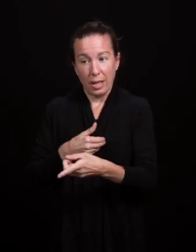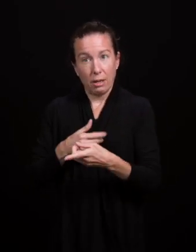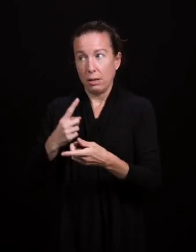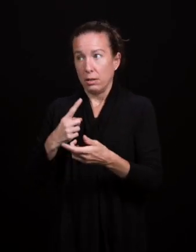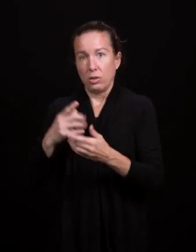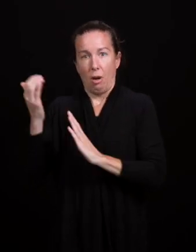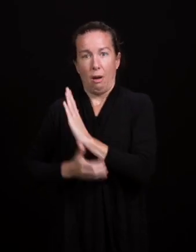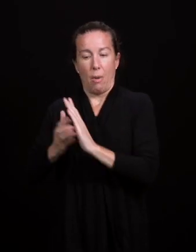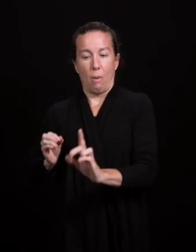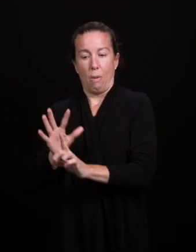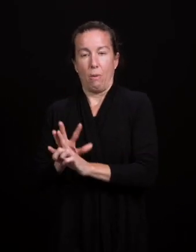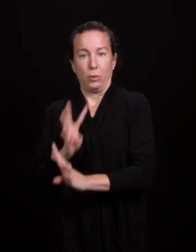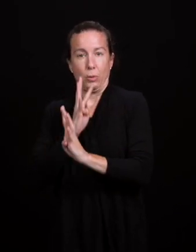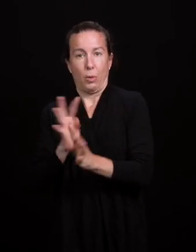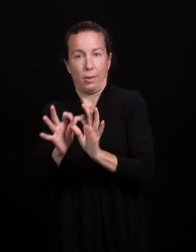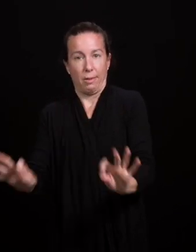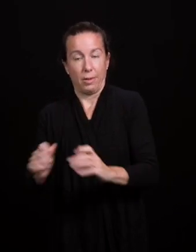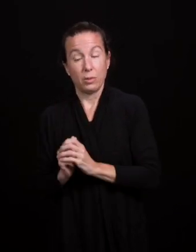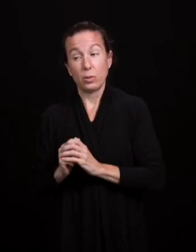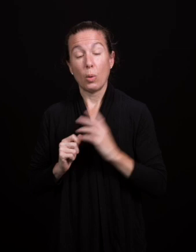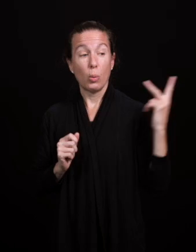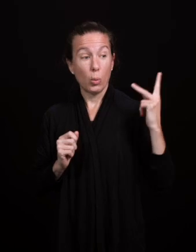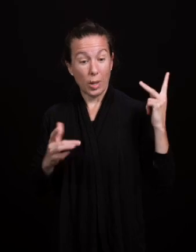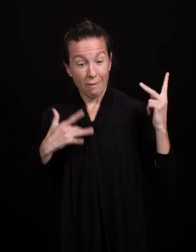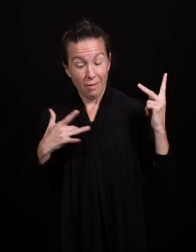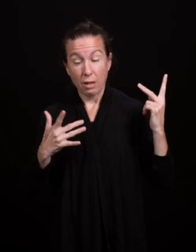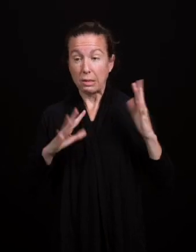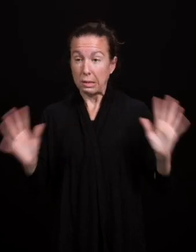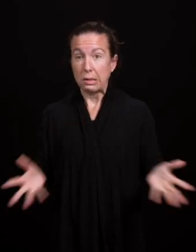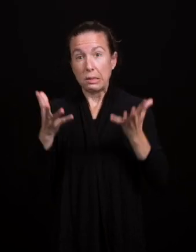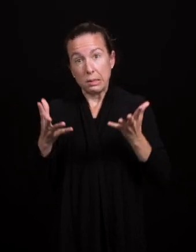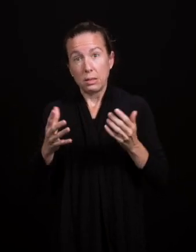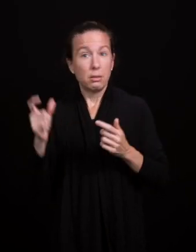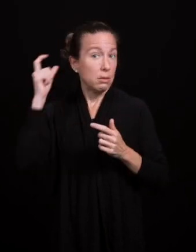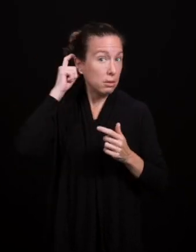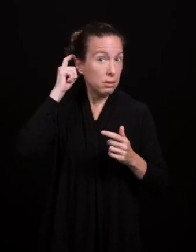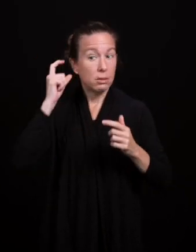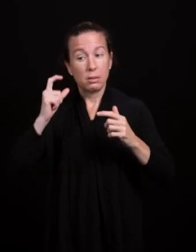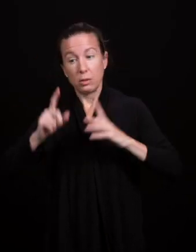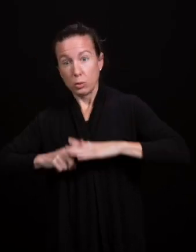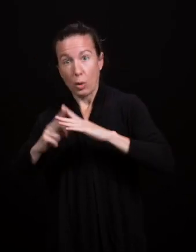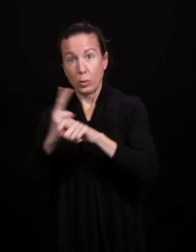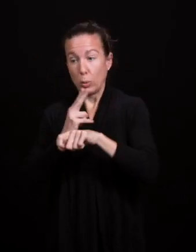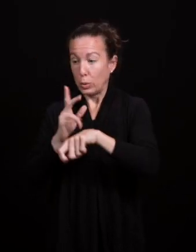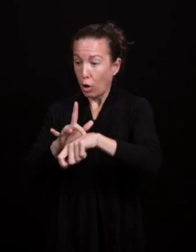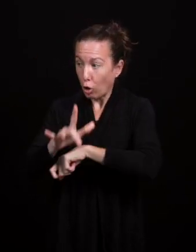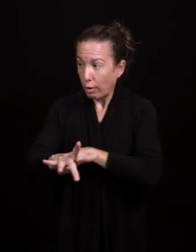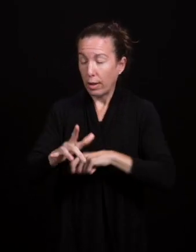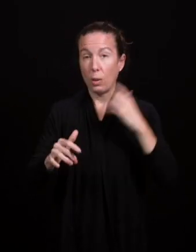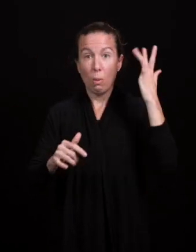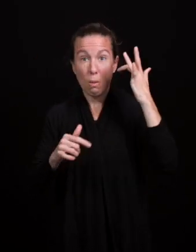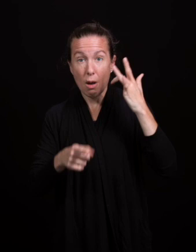to. And so the reason why we were such an advocate to get her fitted for her bone-anchored hearing aids at such a young age was to get her exposure